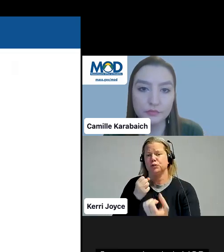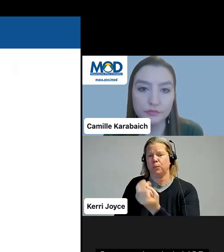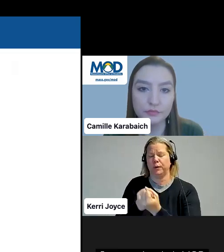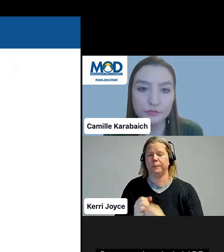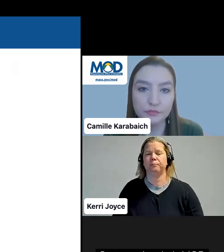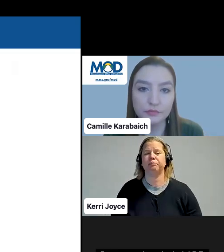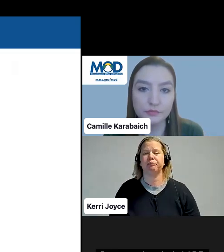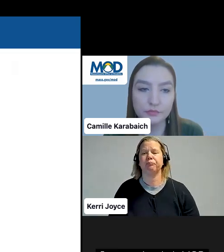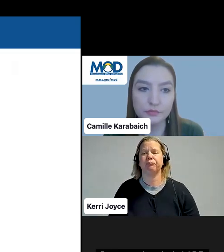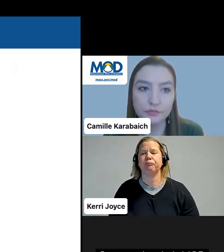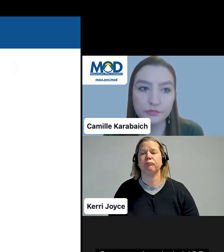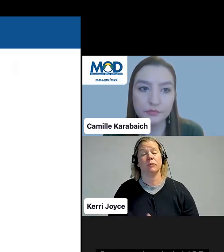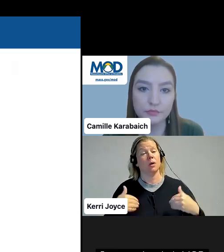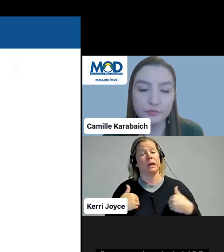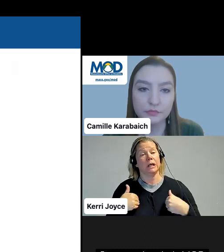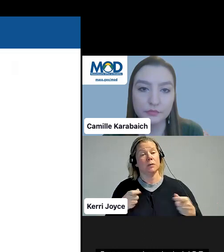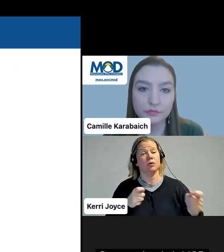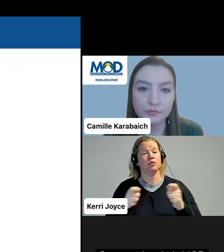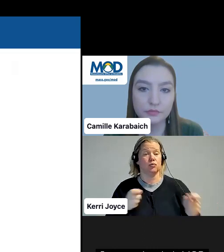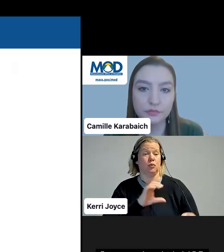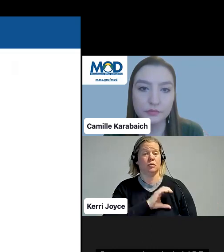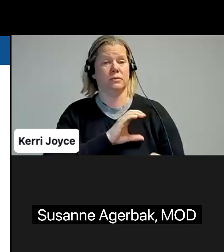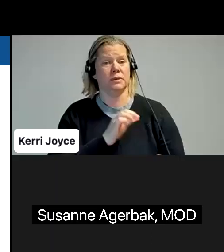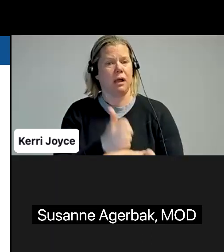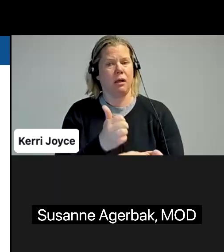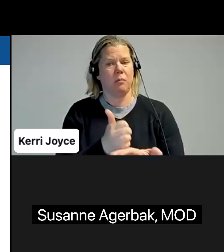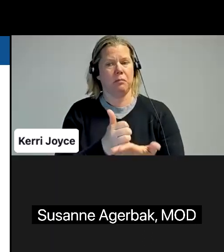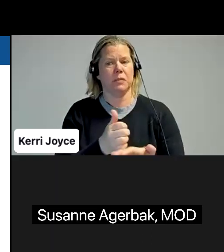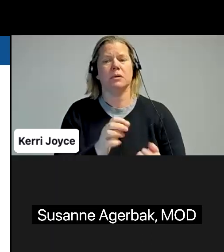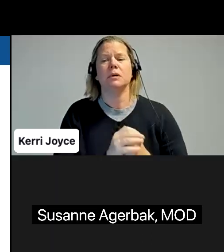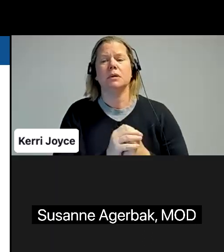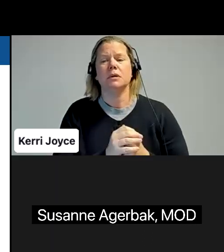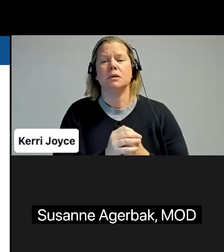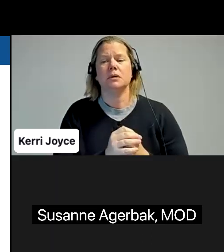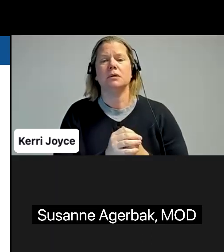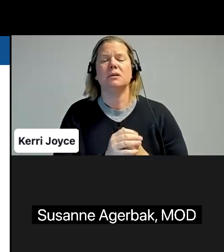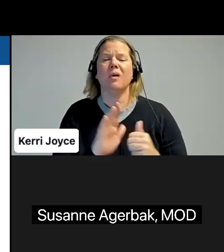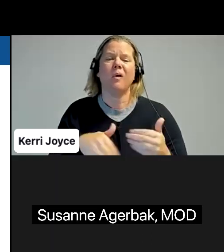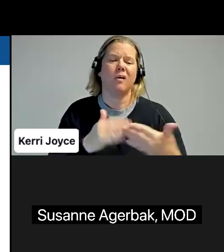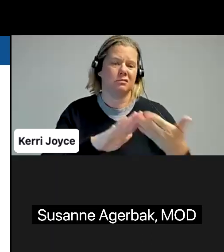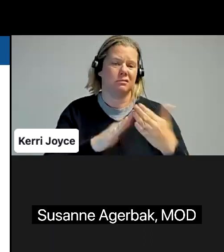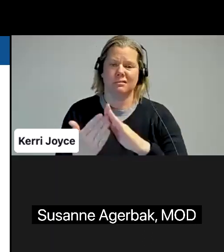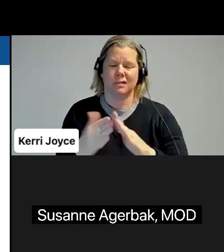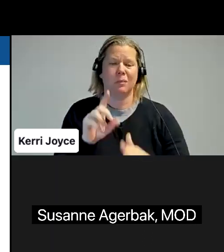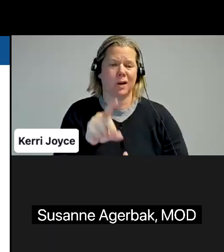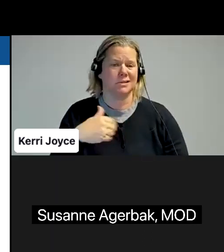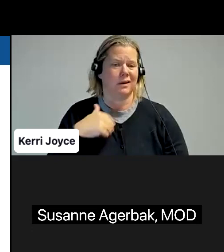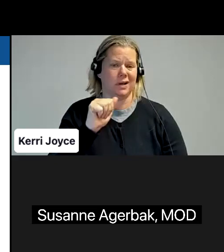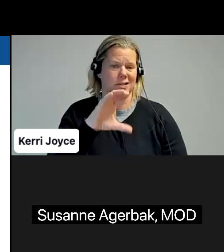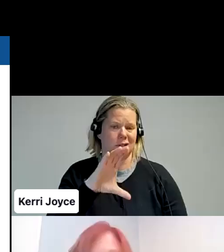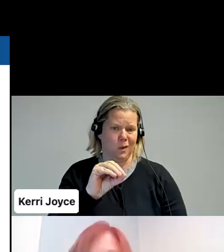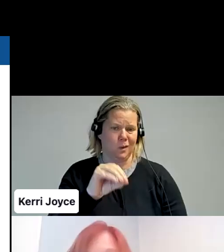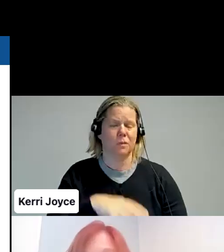how can animal control officers help in service animal issues? All municipalities are required to have an ACO. The